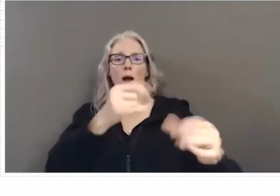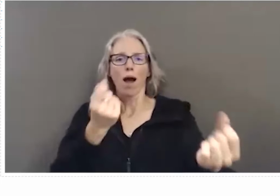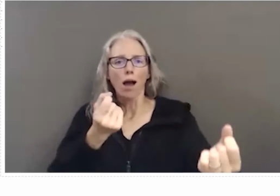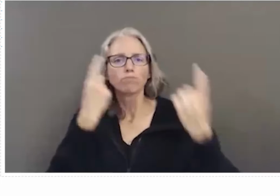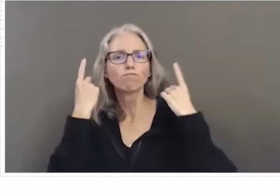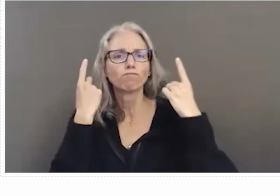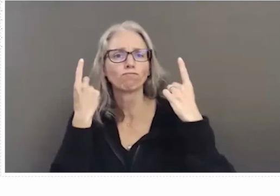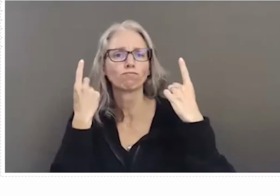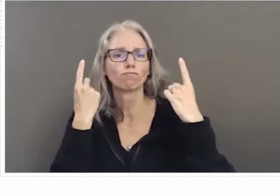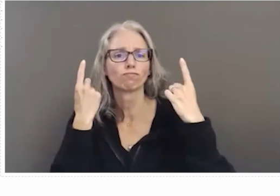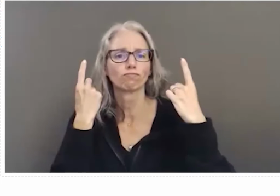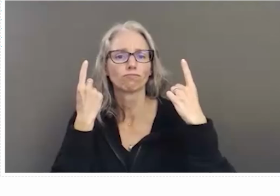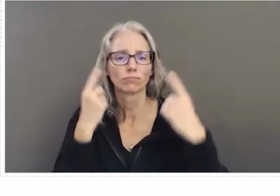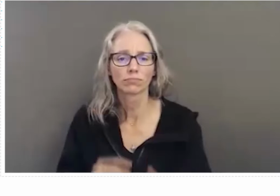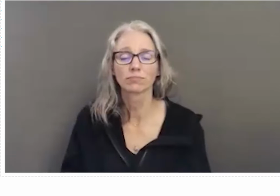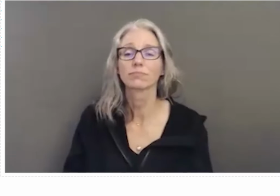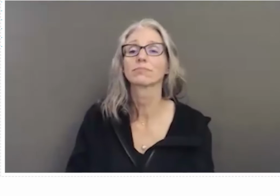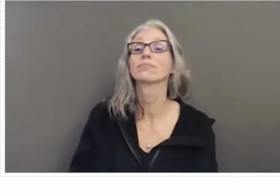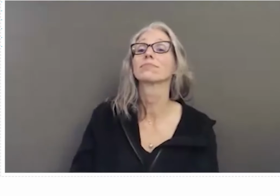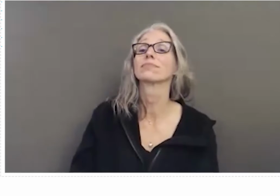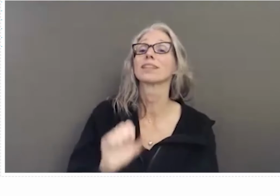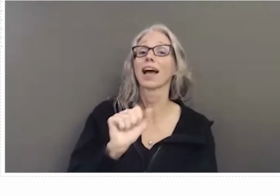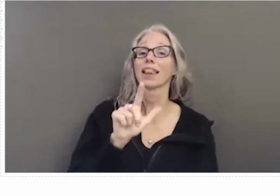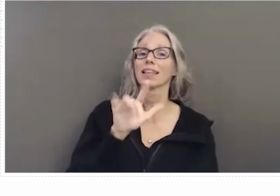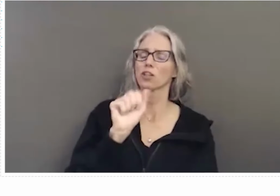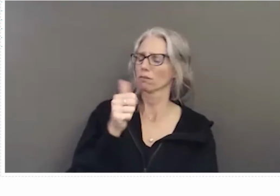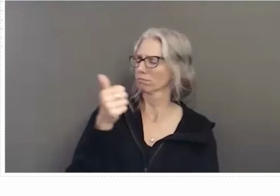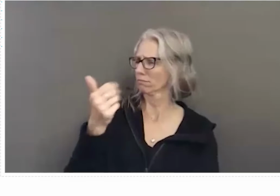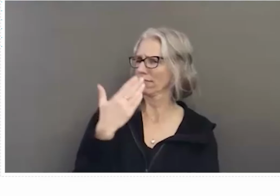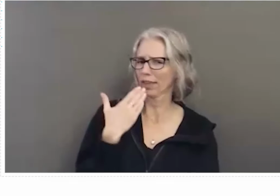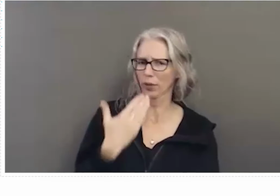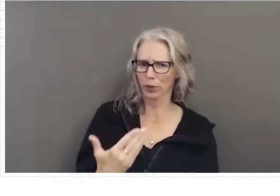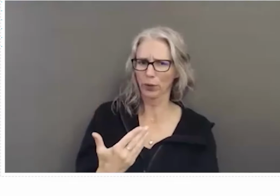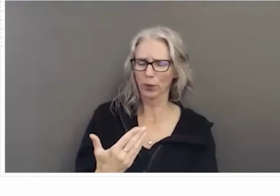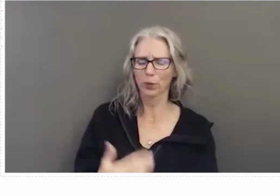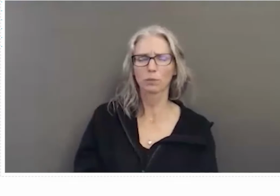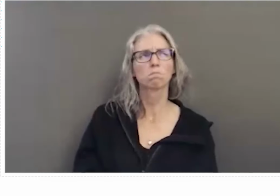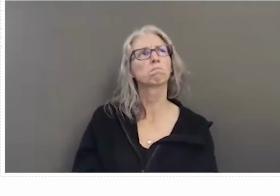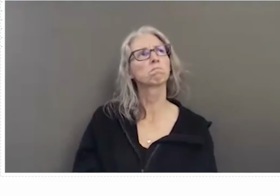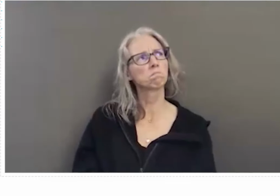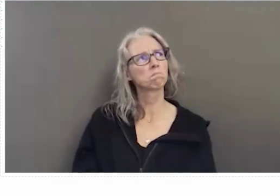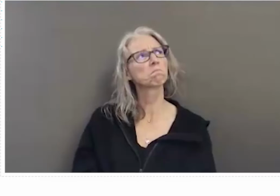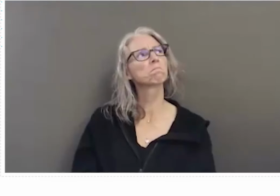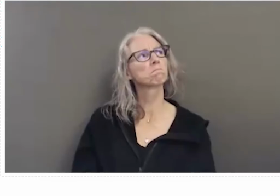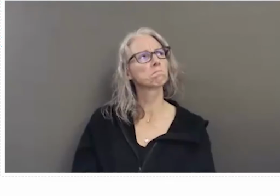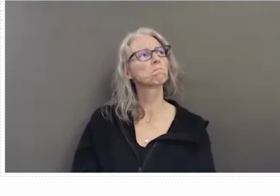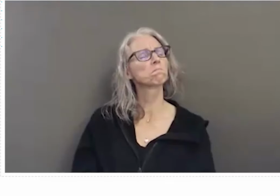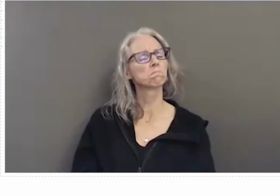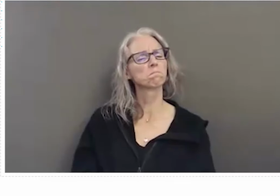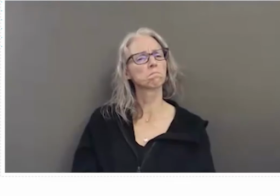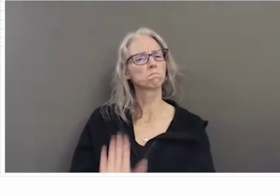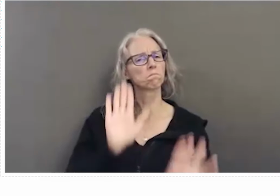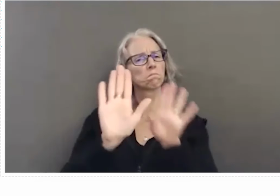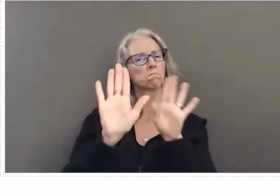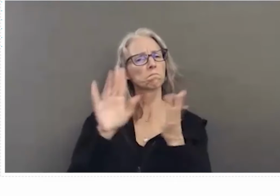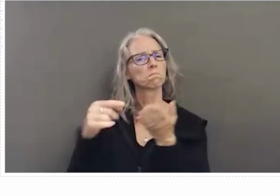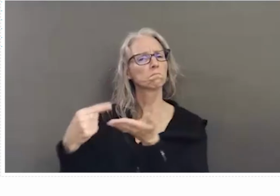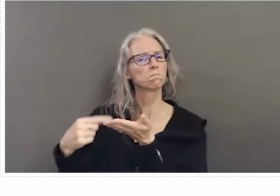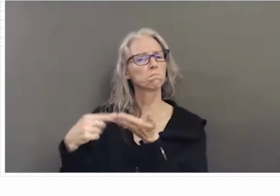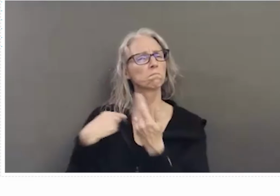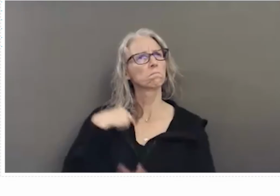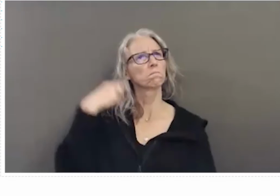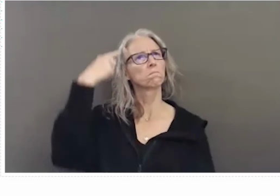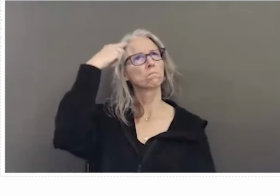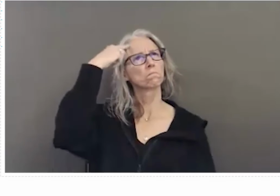Thanks for that, Derek. A couple of things are coming to mind as I'm listening to you all speak. And